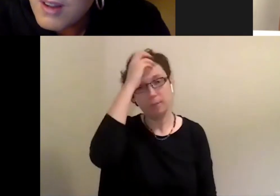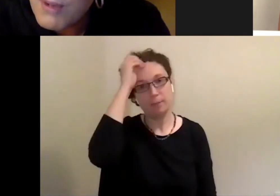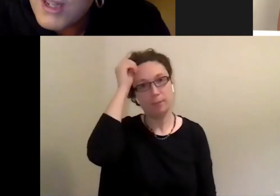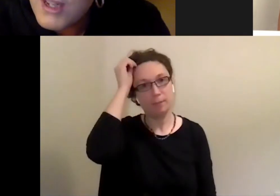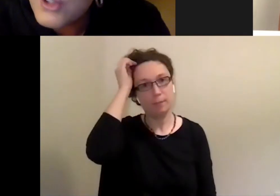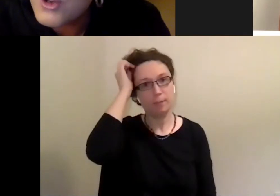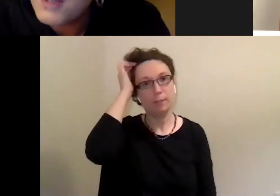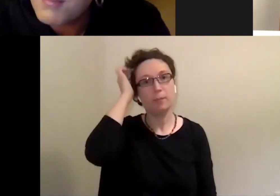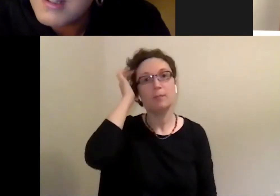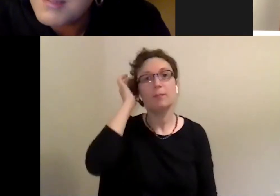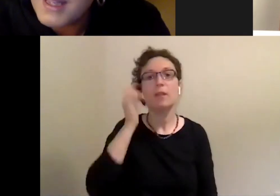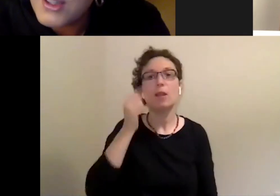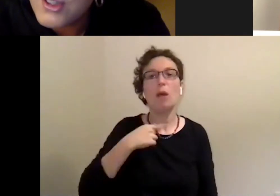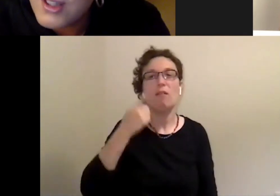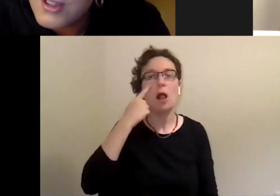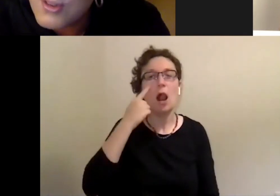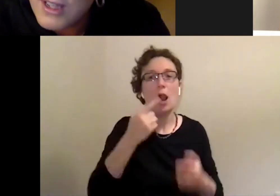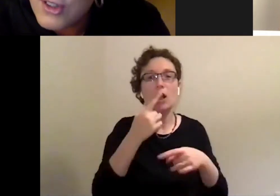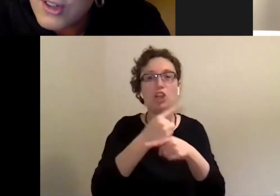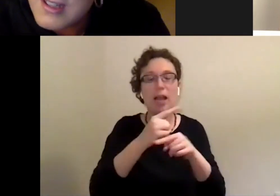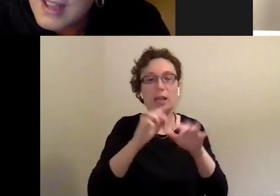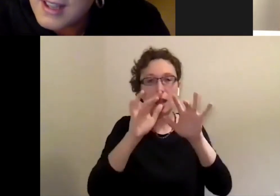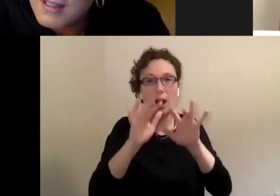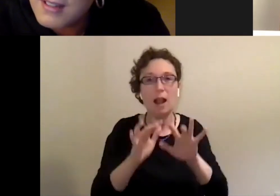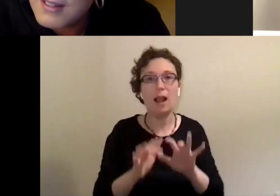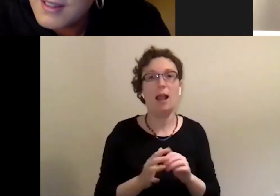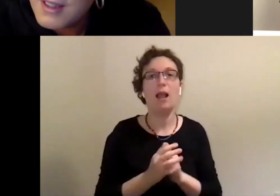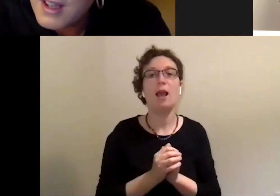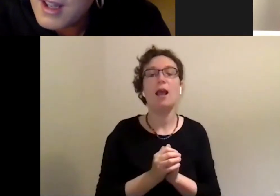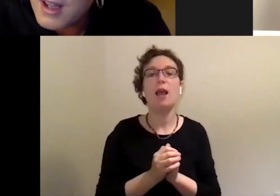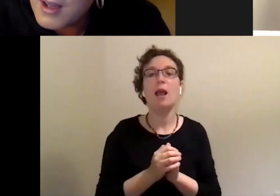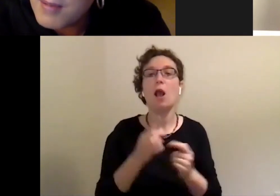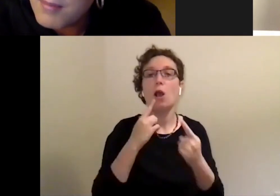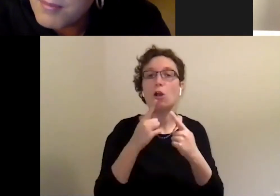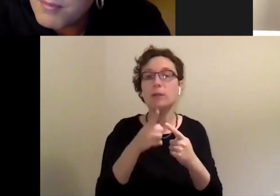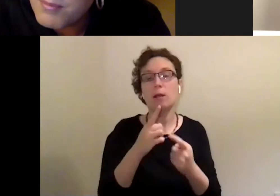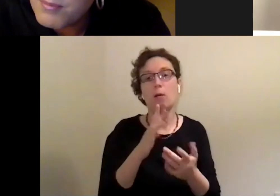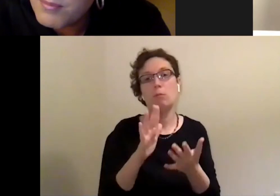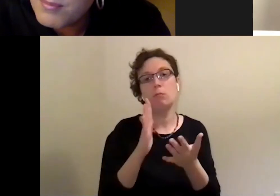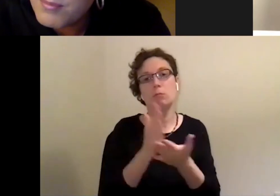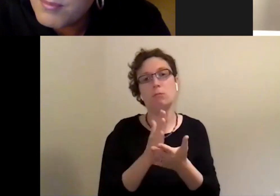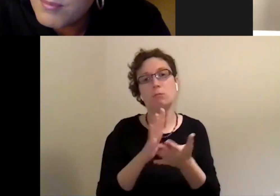I'm really enjoying my speech. I think it's really interesting.